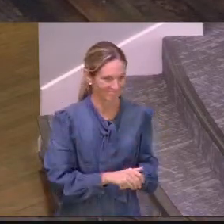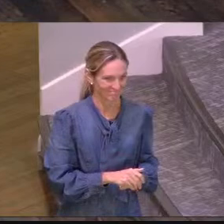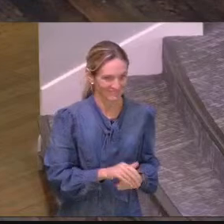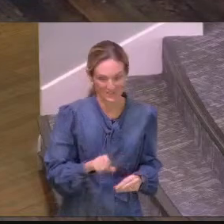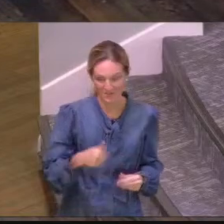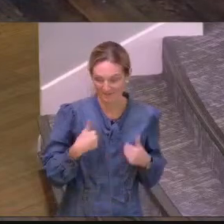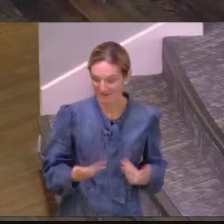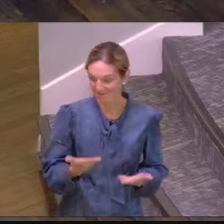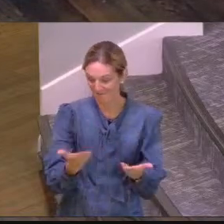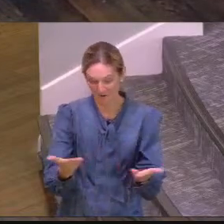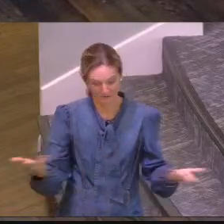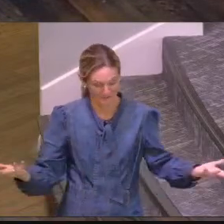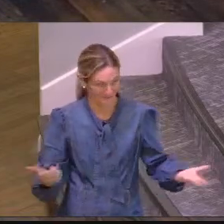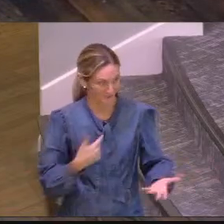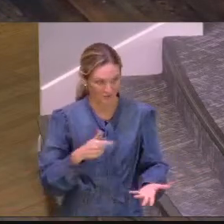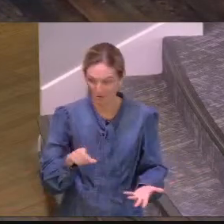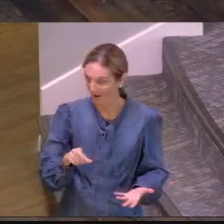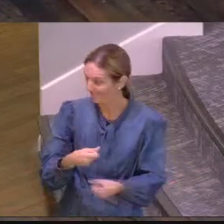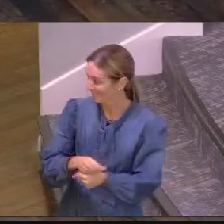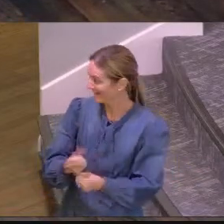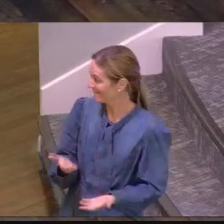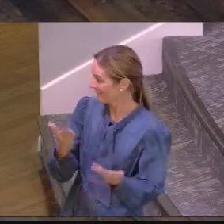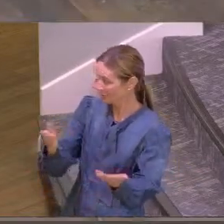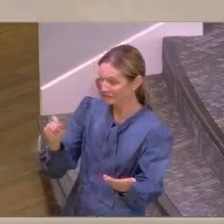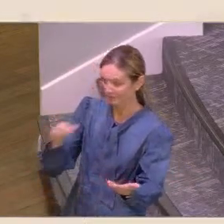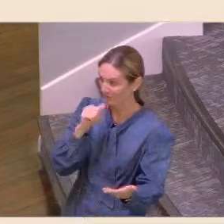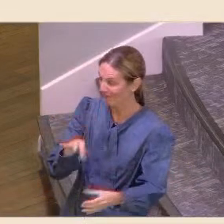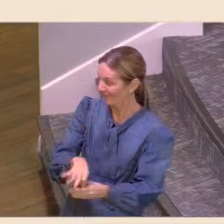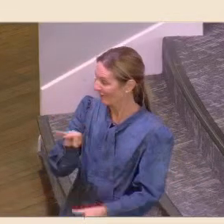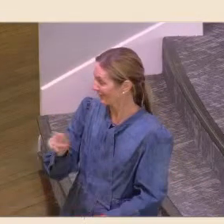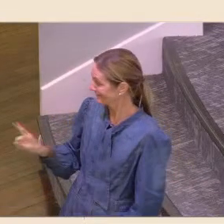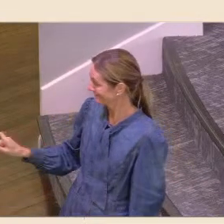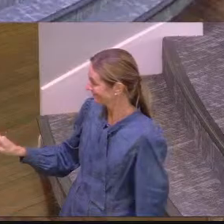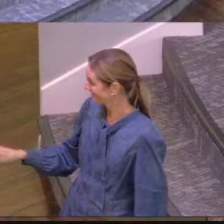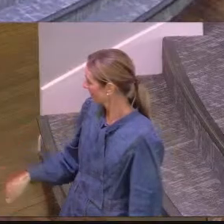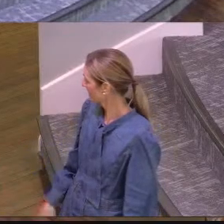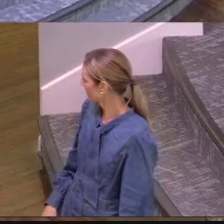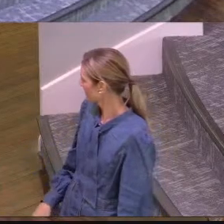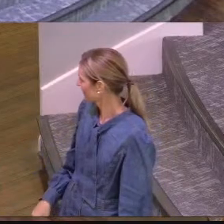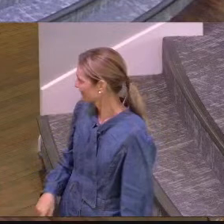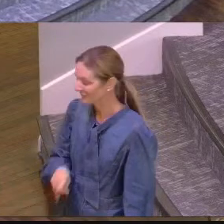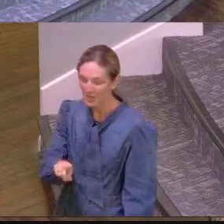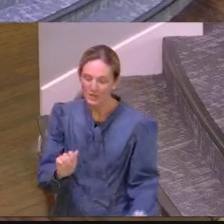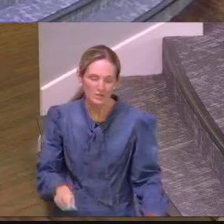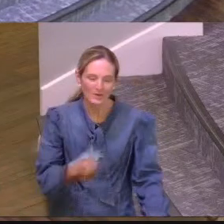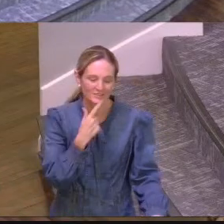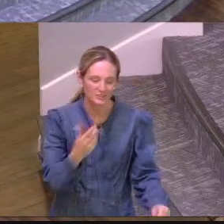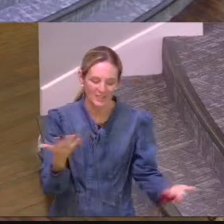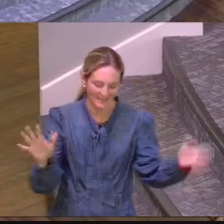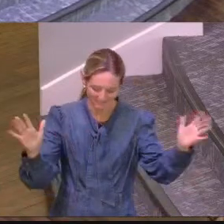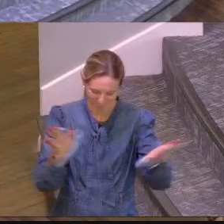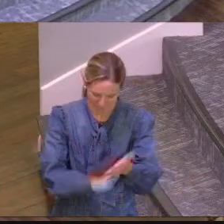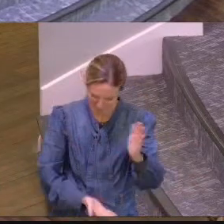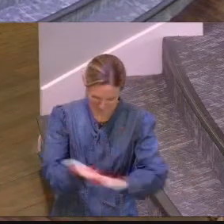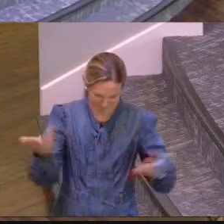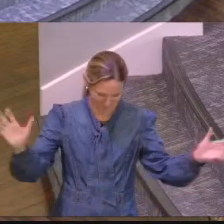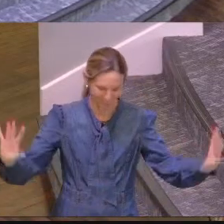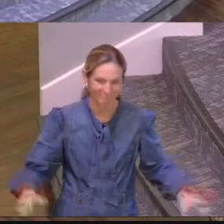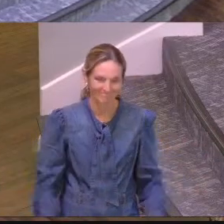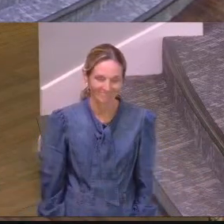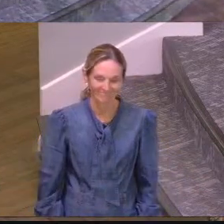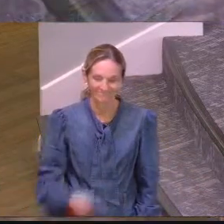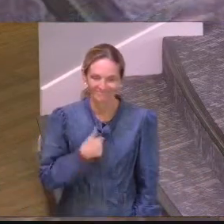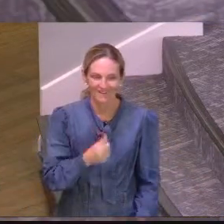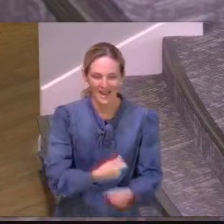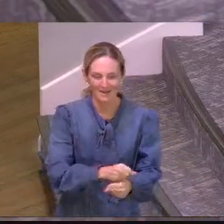mean, do I make a motion if we're not voting on it? I don't know. Okay. Adjourn. I make a motion that we